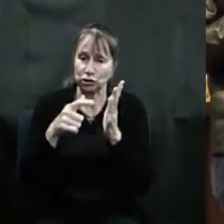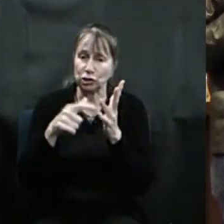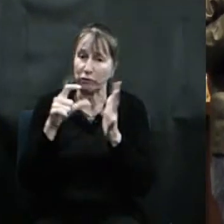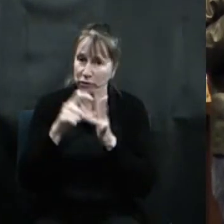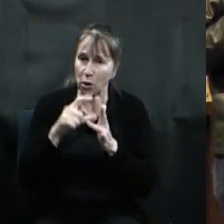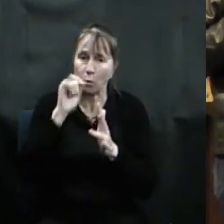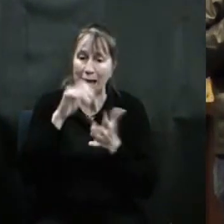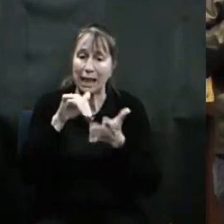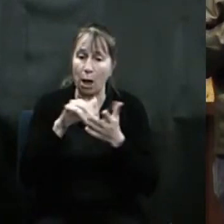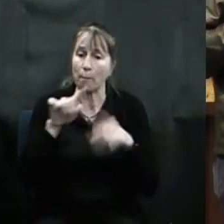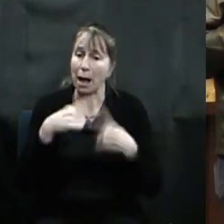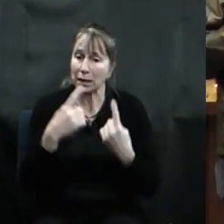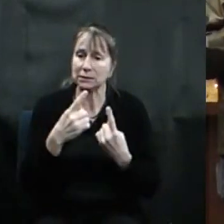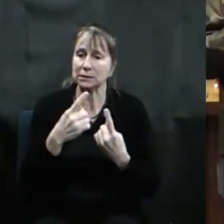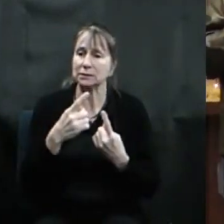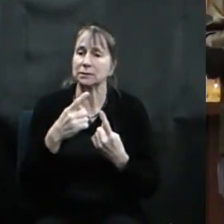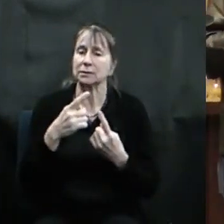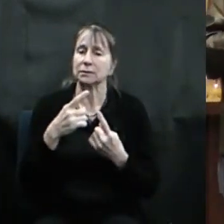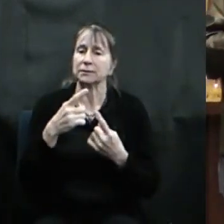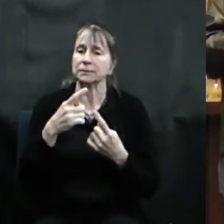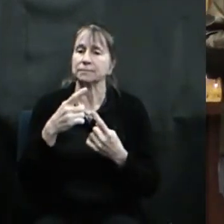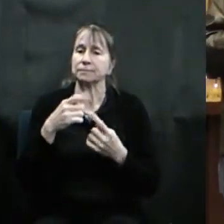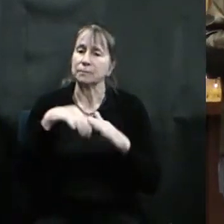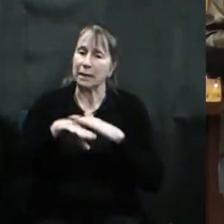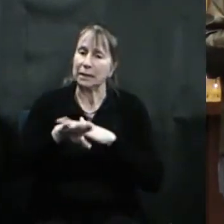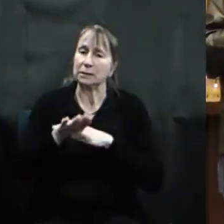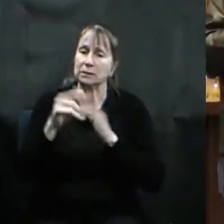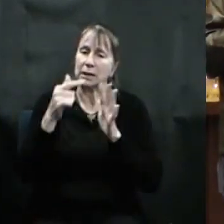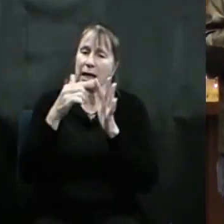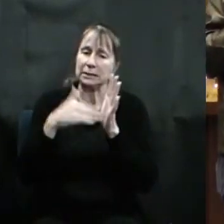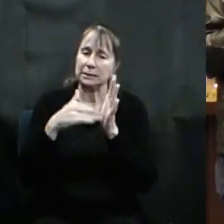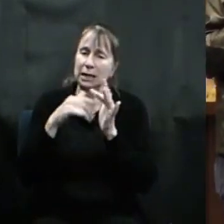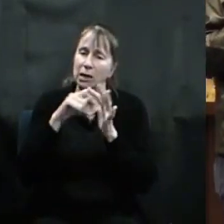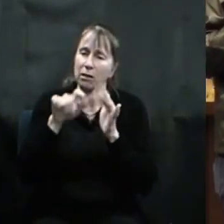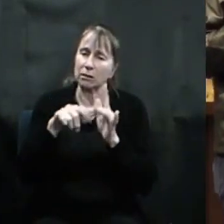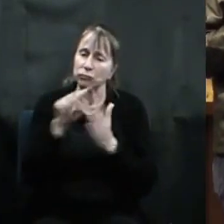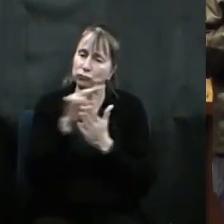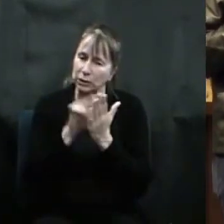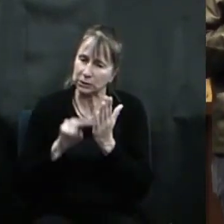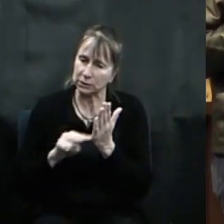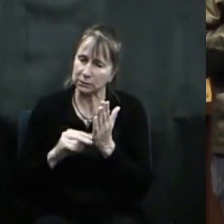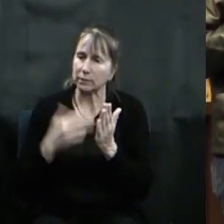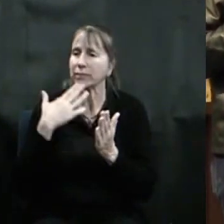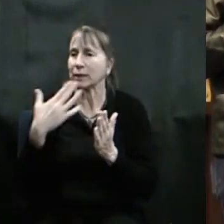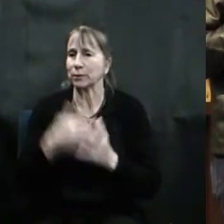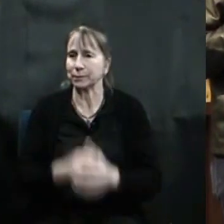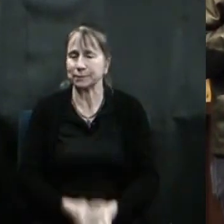and Jared's going to bring the first Bible reading to us. Thanks, Jared.